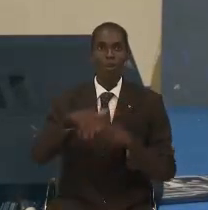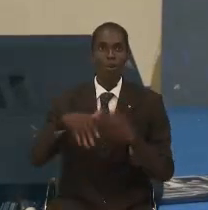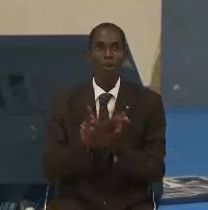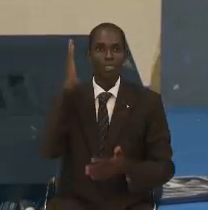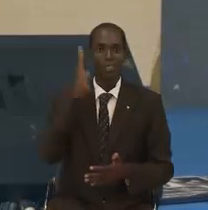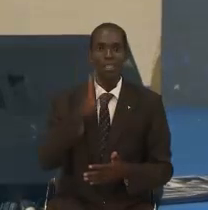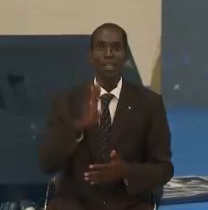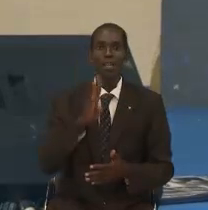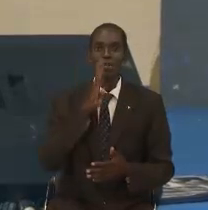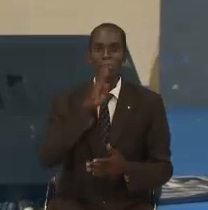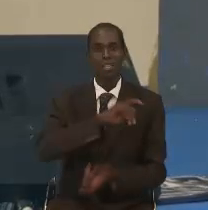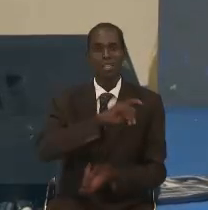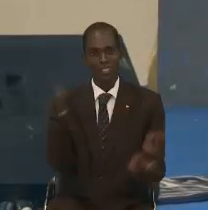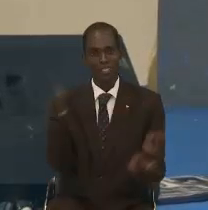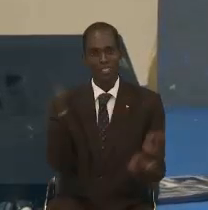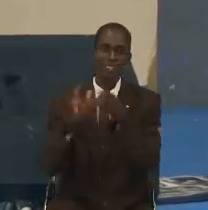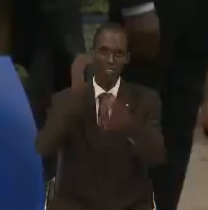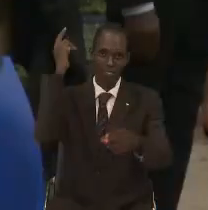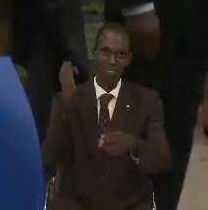in Jesus' name.